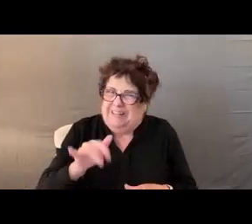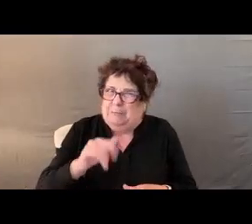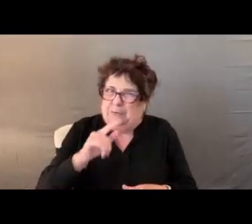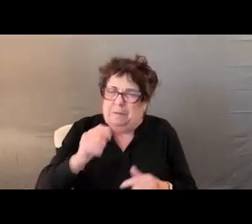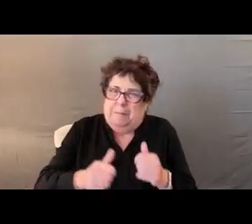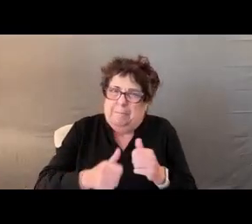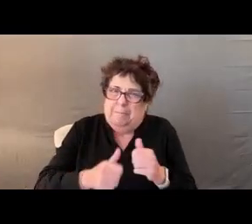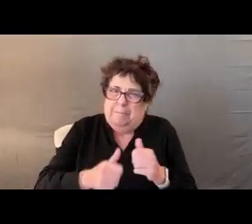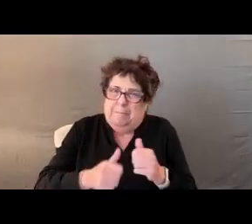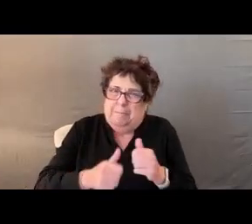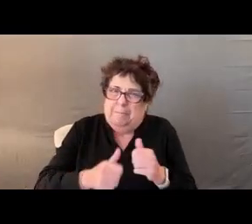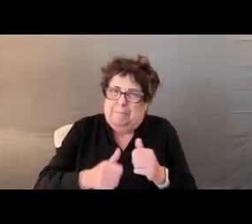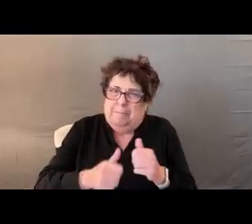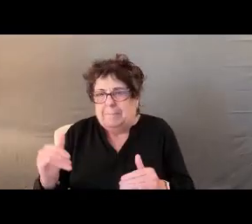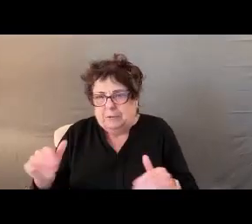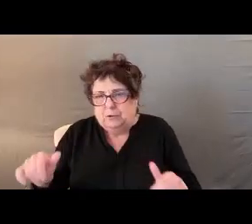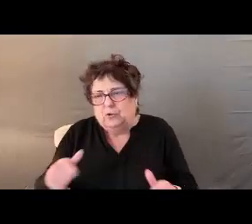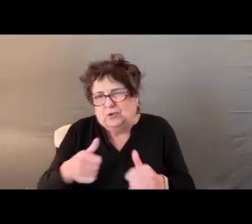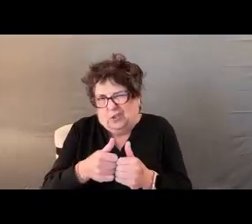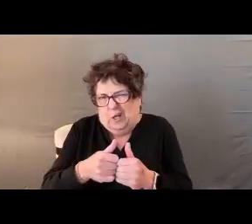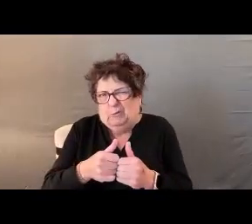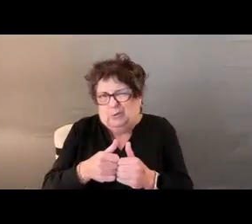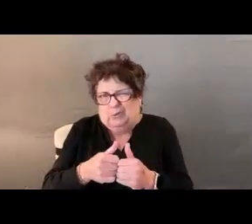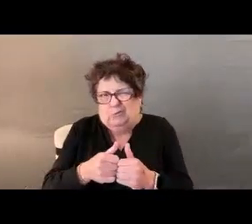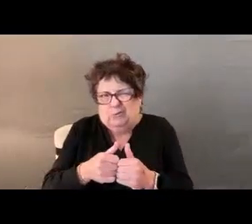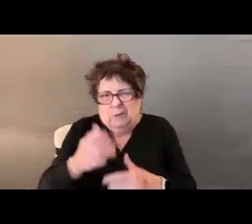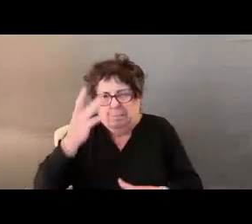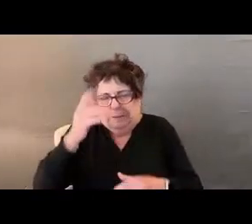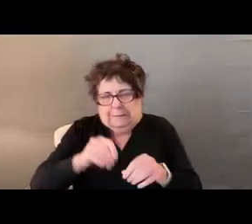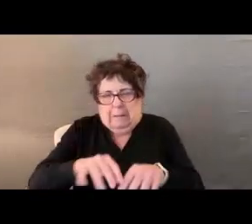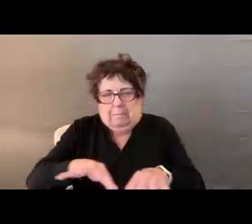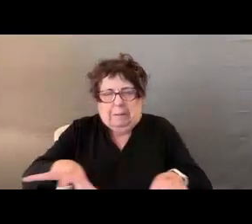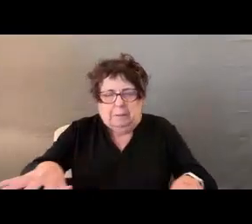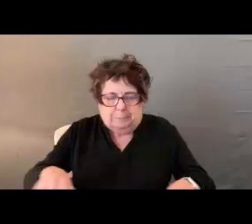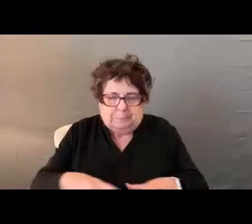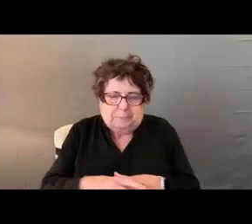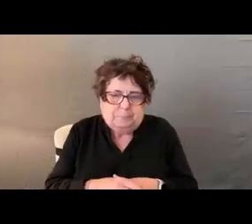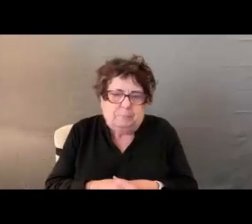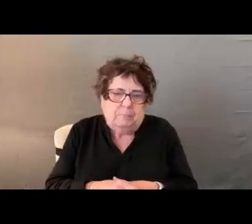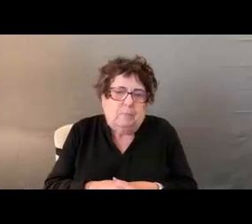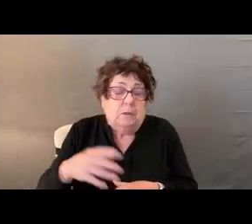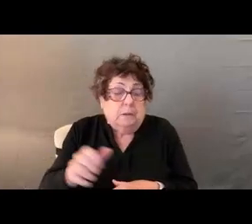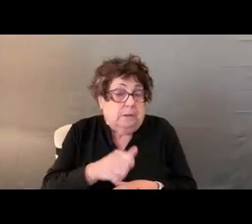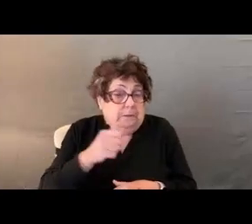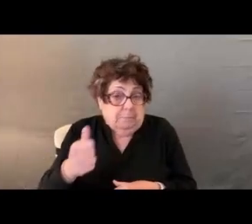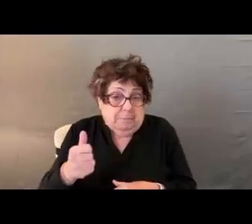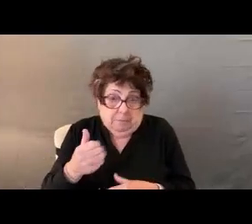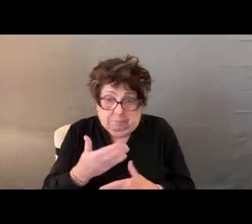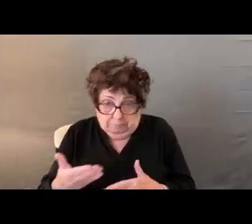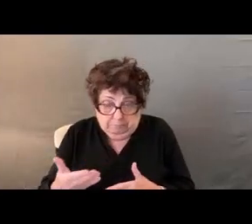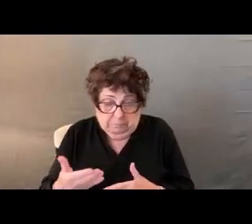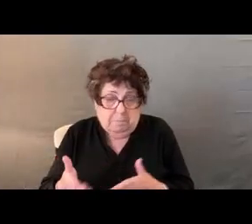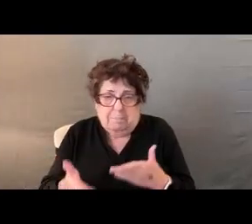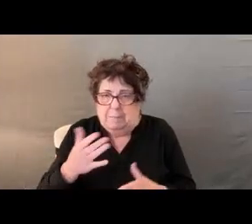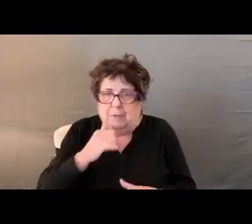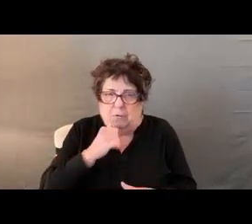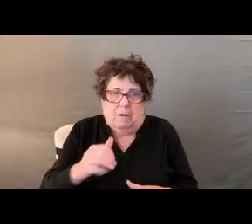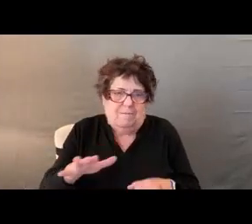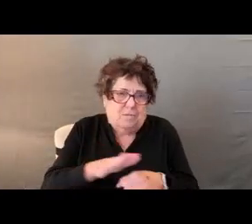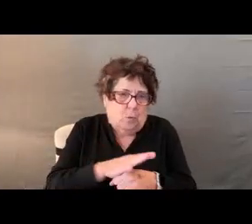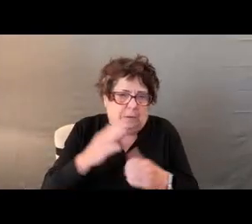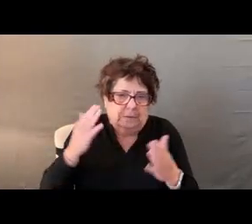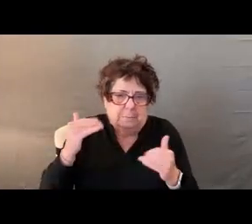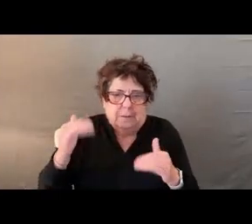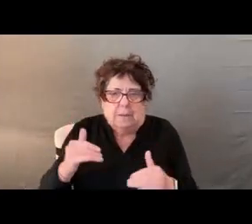pandemic. I would say some other considerations that I may not have fully expected were some of the nuances of trying